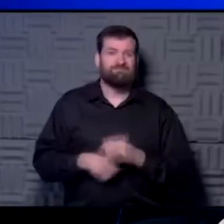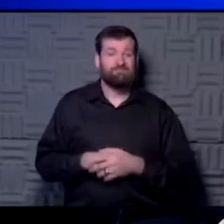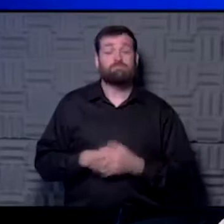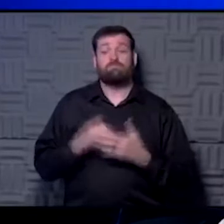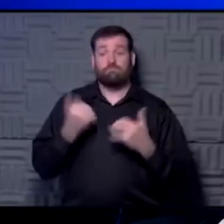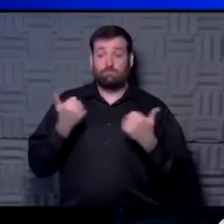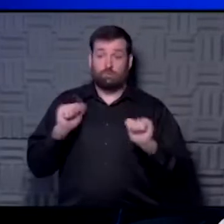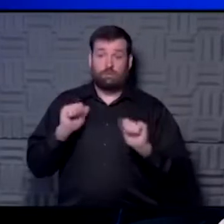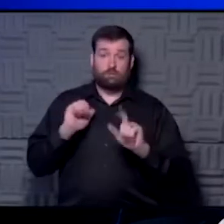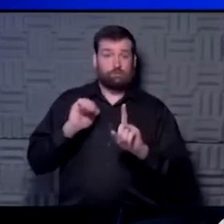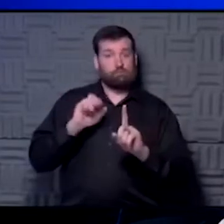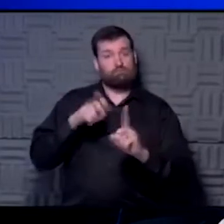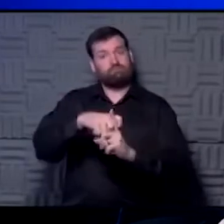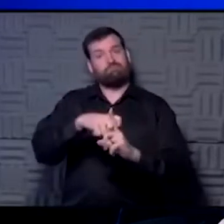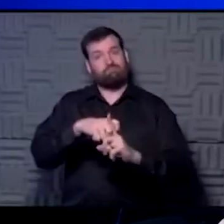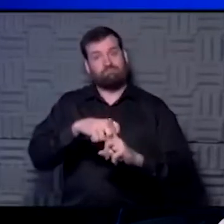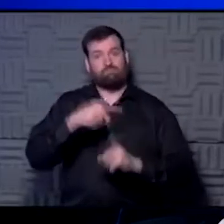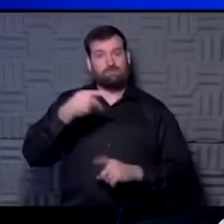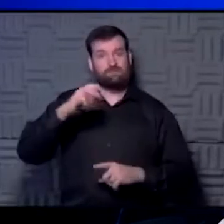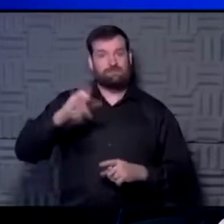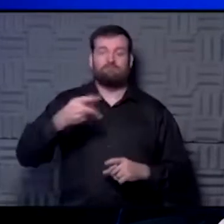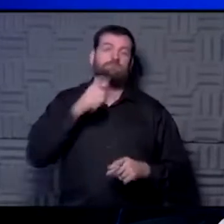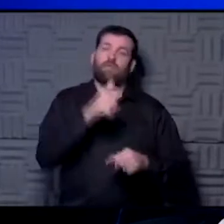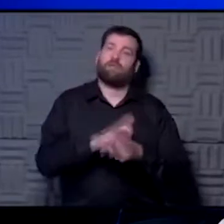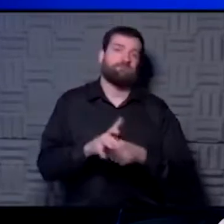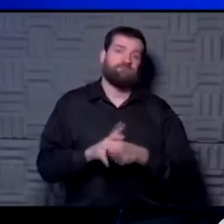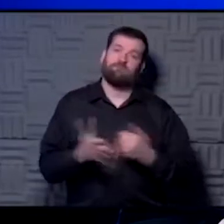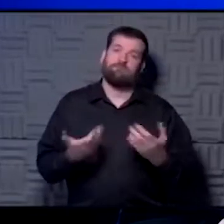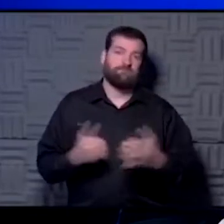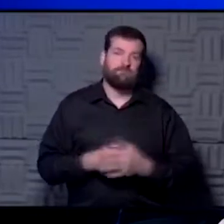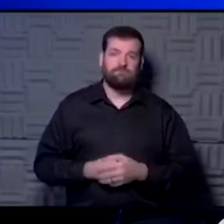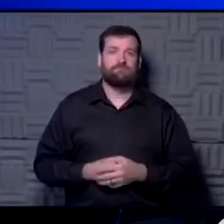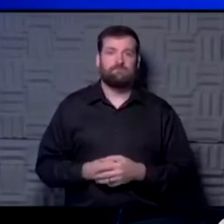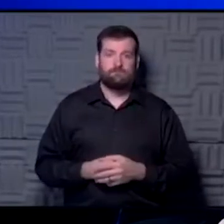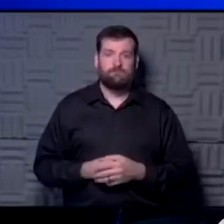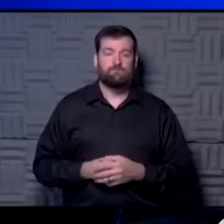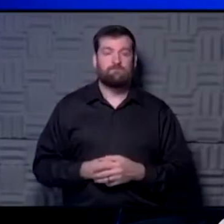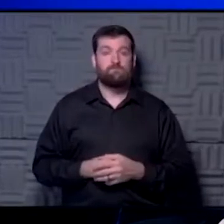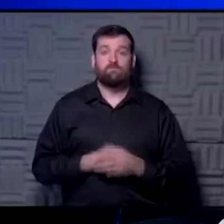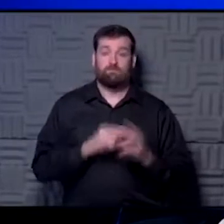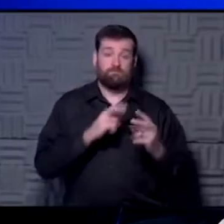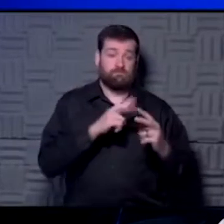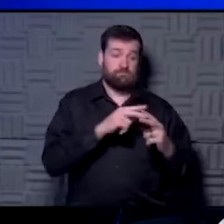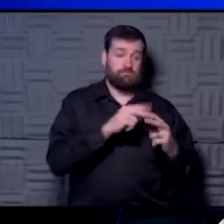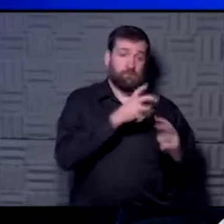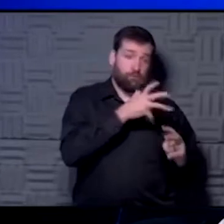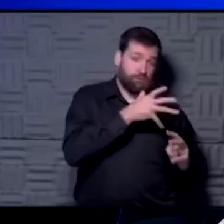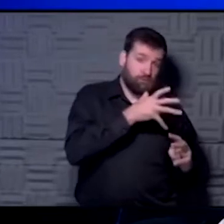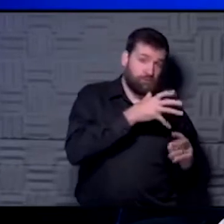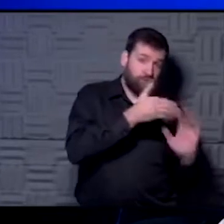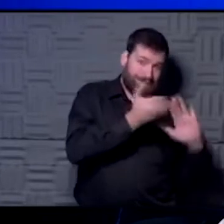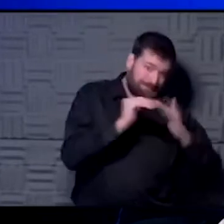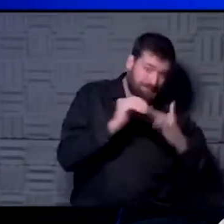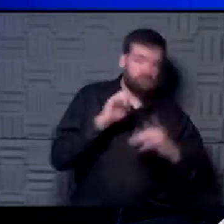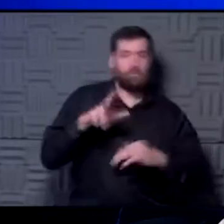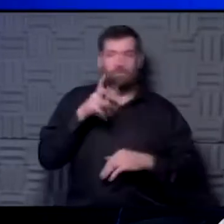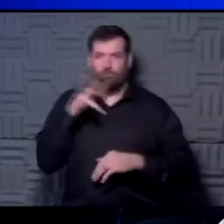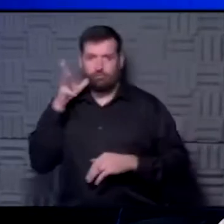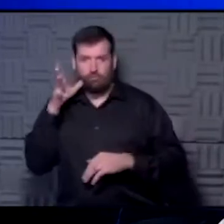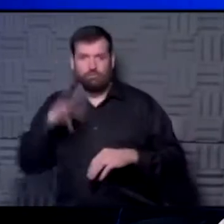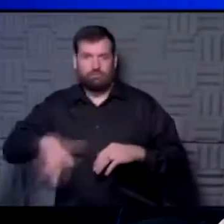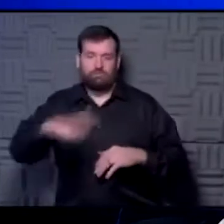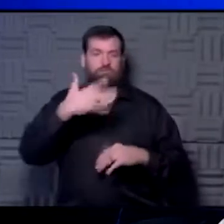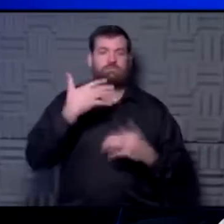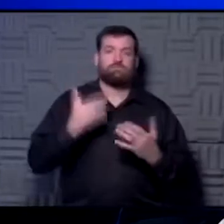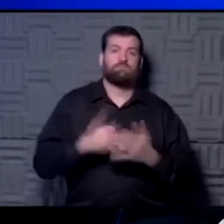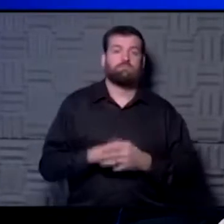trying to get in at least primary care, we know that there aren't enough primary care physicians in either urban or rural areas. Specialty care often a little bit